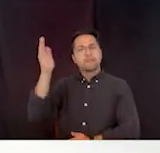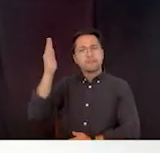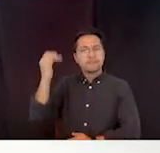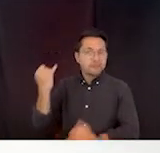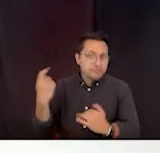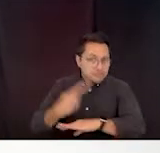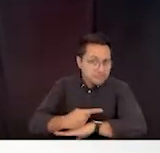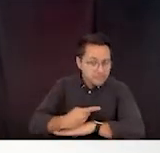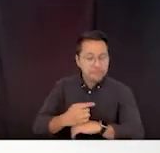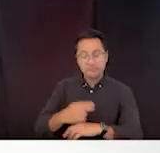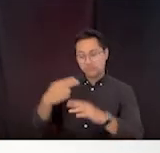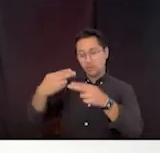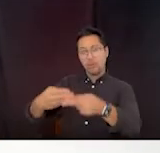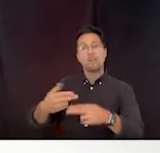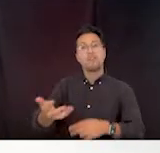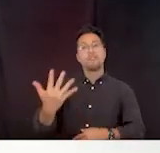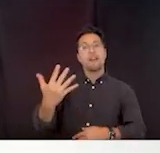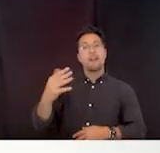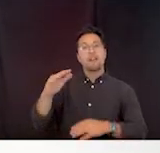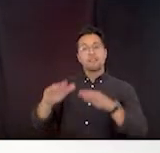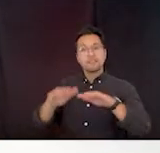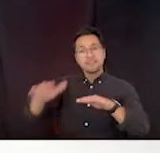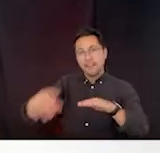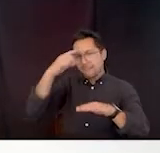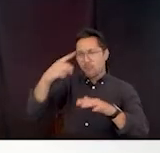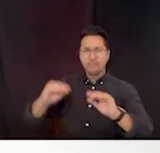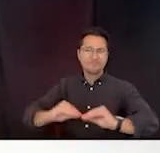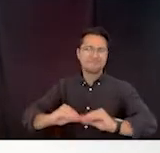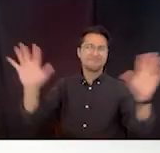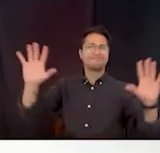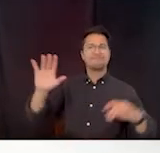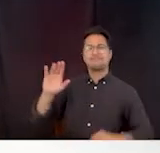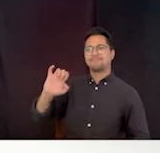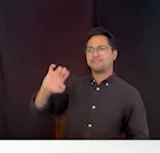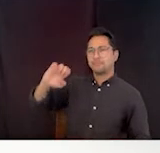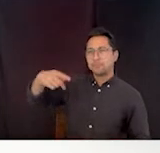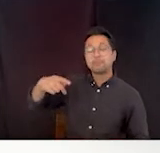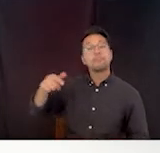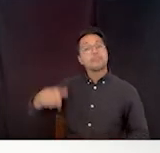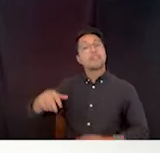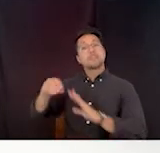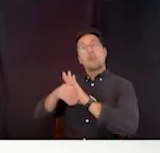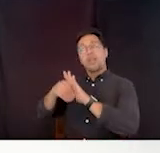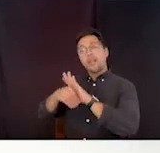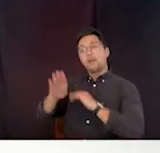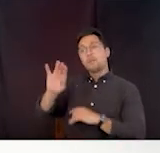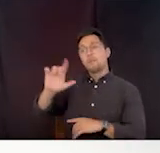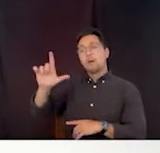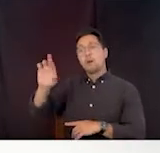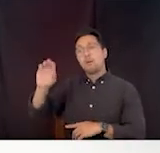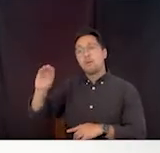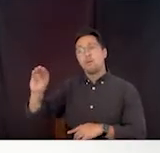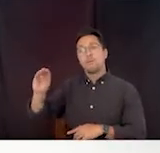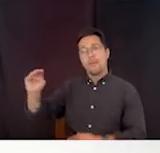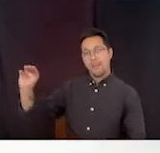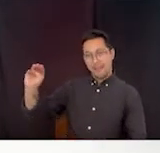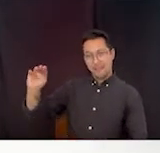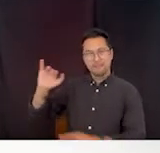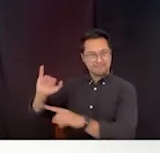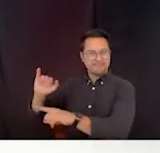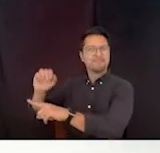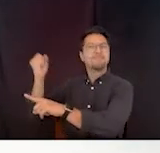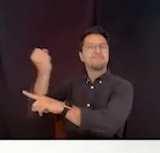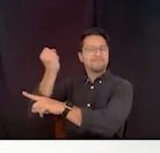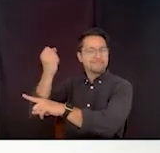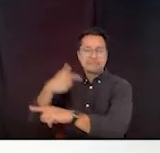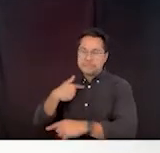today called 5 Steps to Getting a Crystal Clear IEP, and that's in Orlando Ballroom M. That's Saturday.